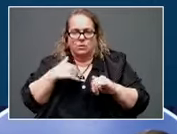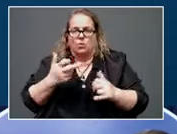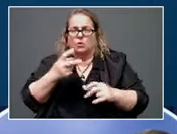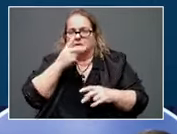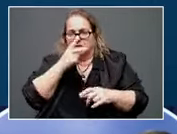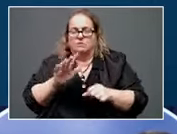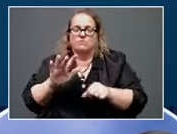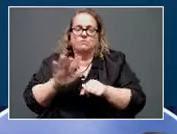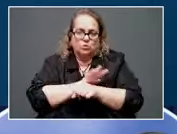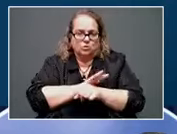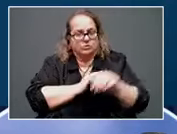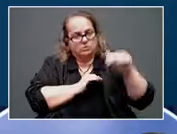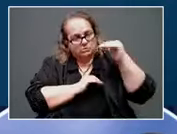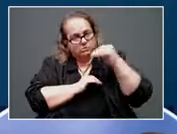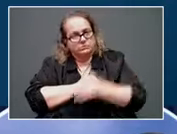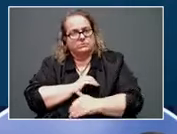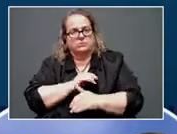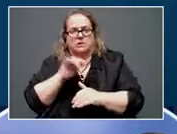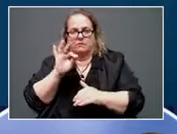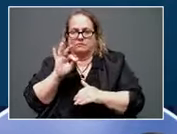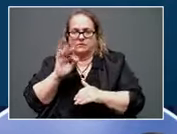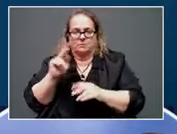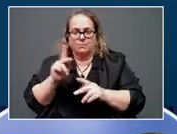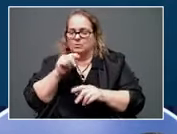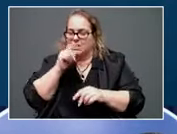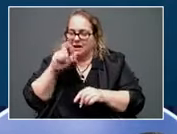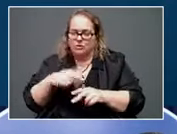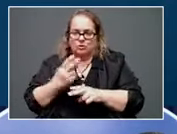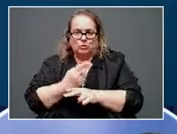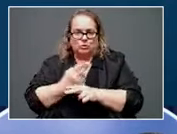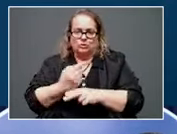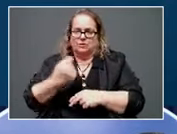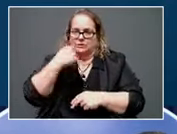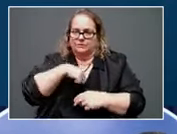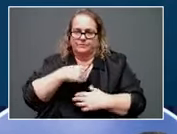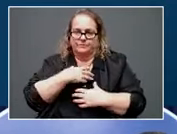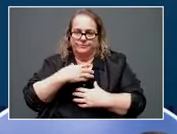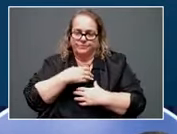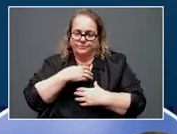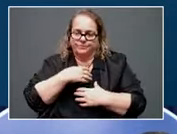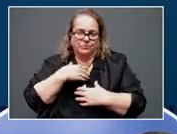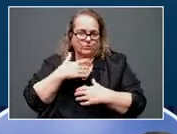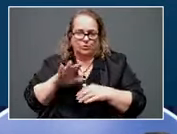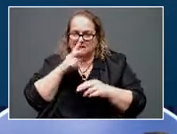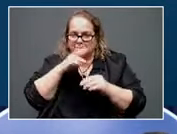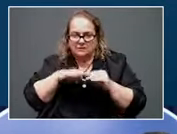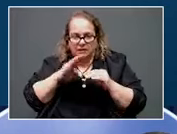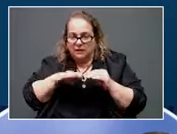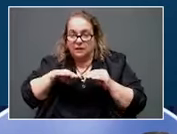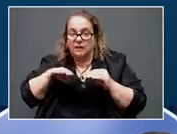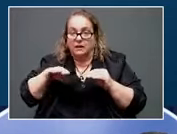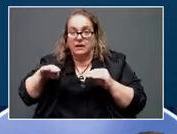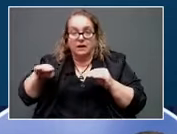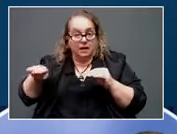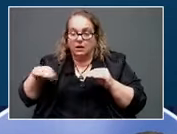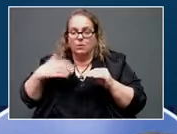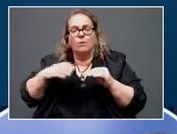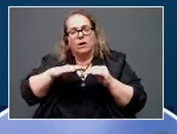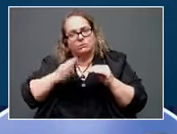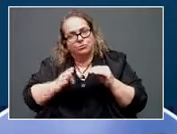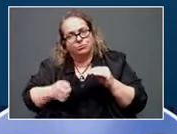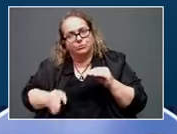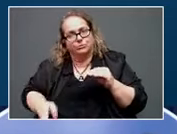decline and not a plateau and or an increase or a relatively quick increase like we